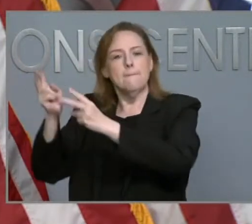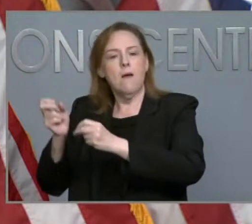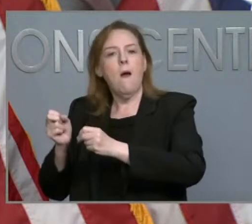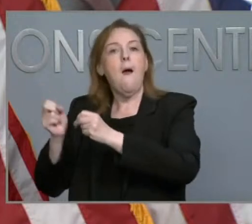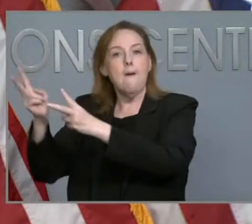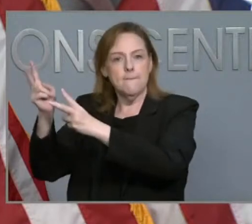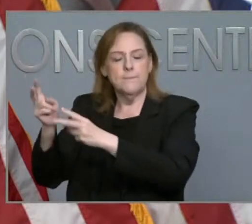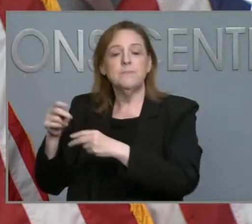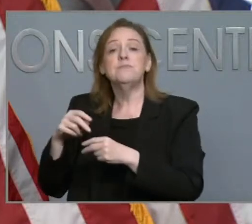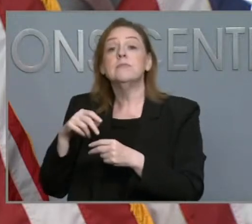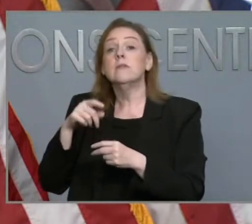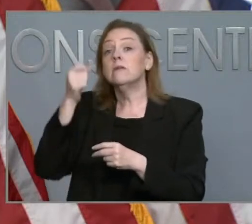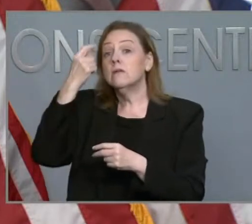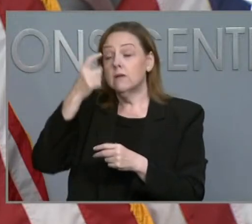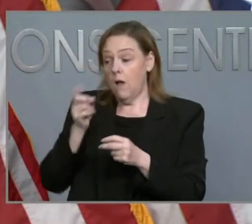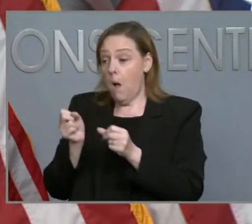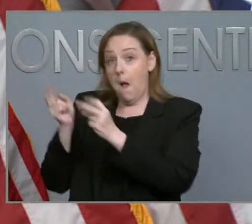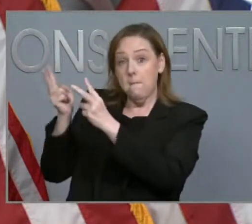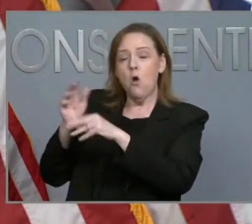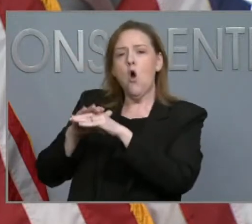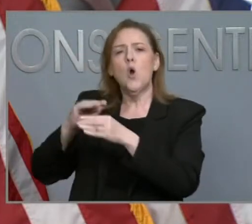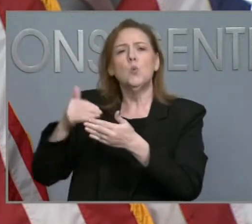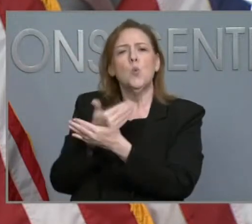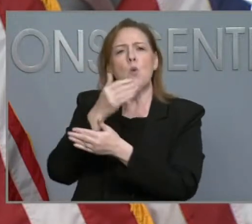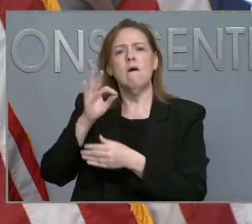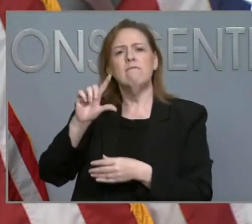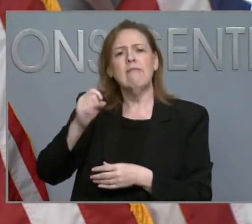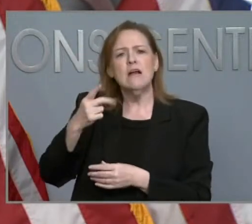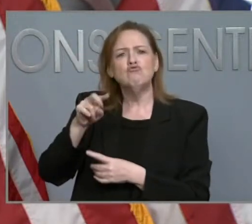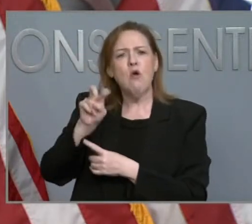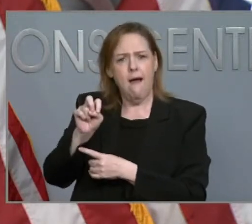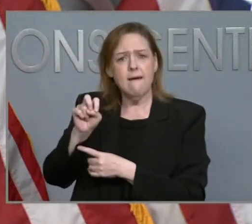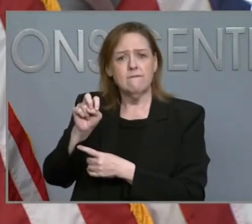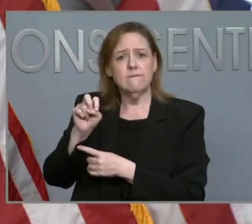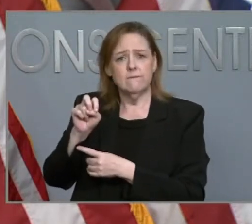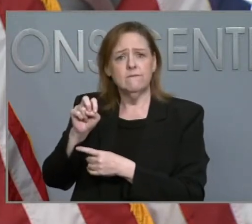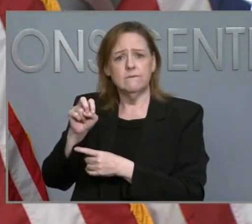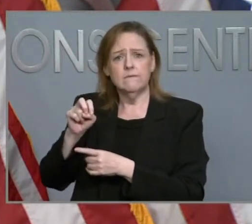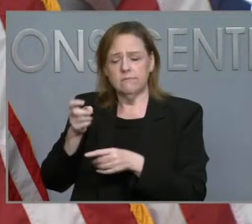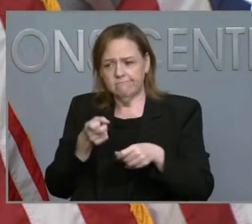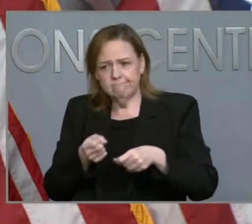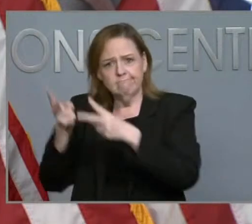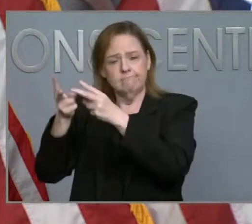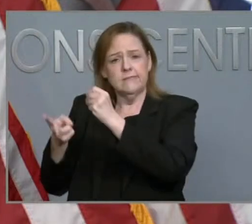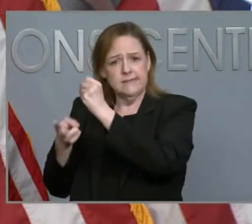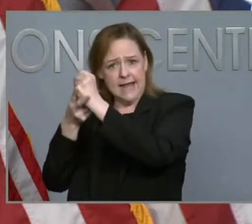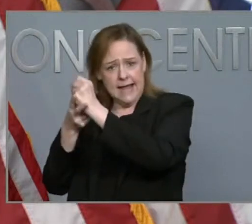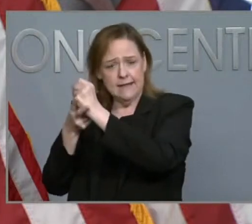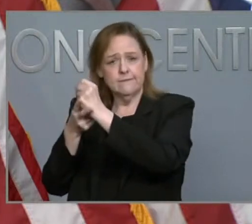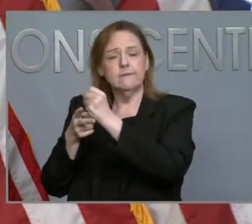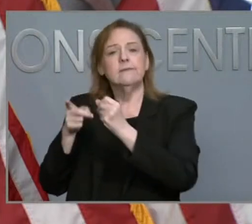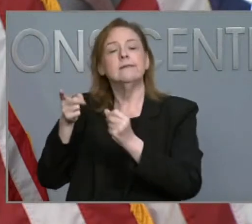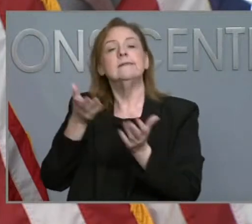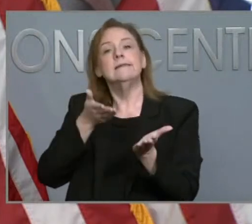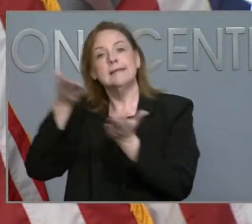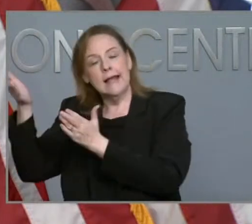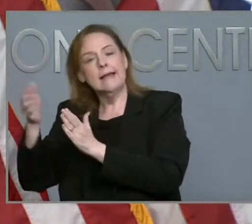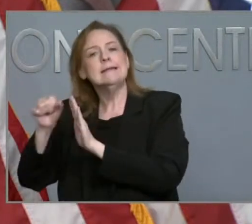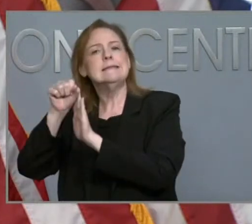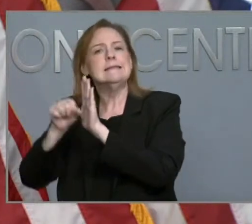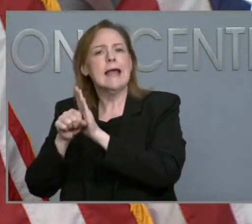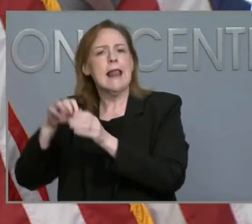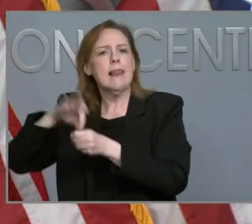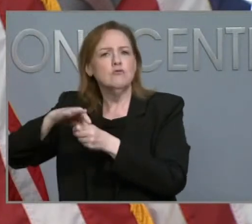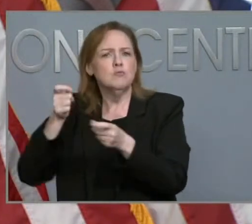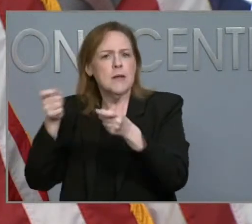that over to our secure state election information management system, which is where they're able to access the election